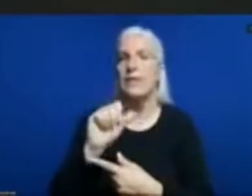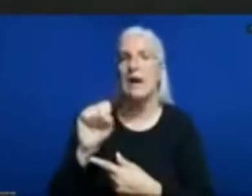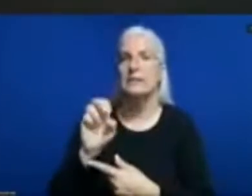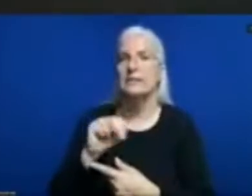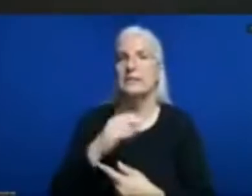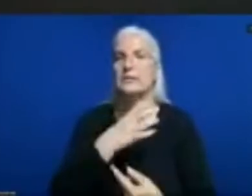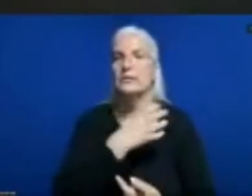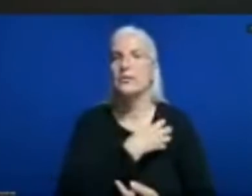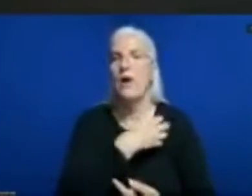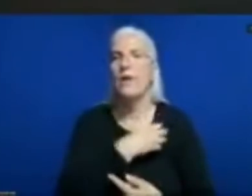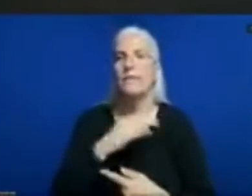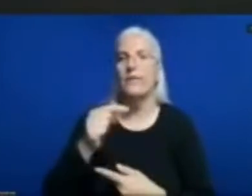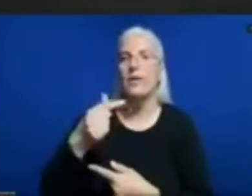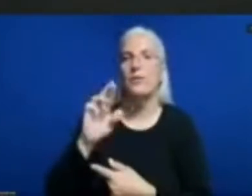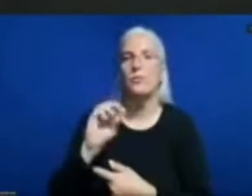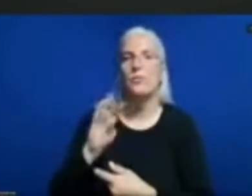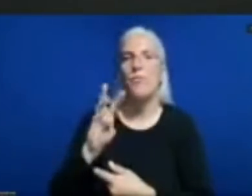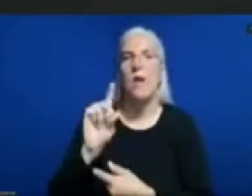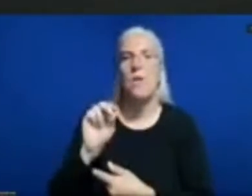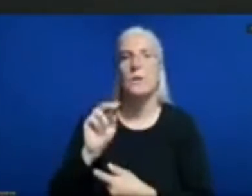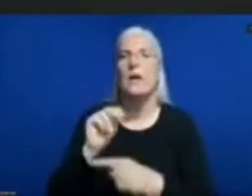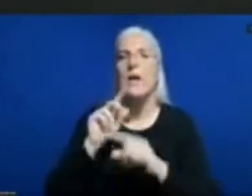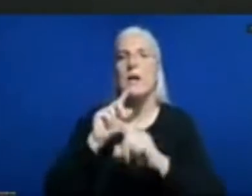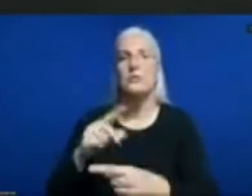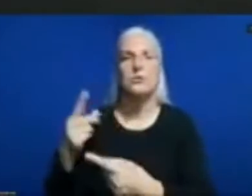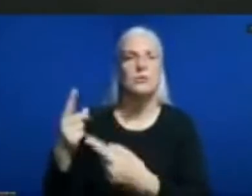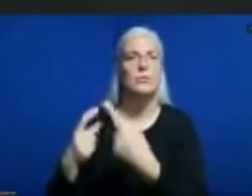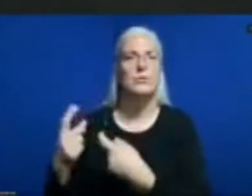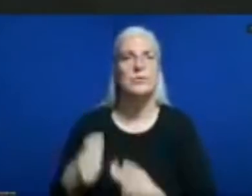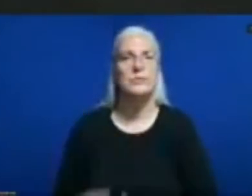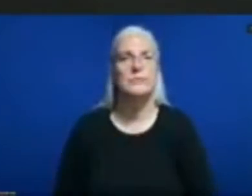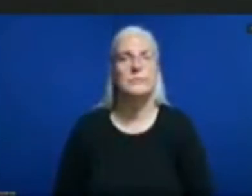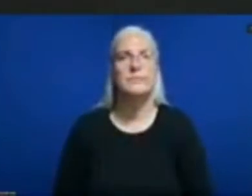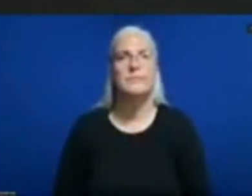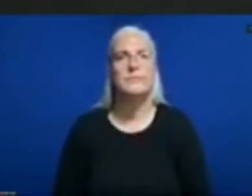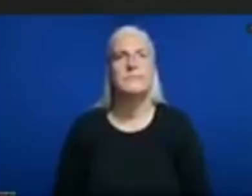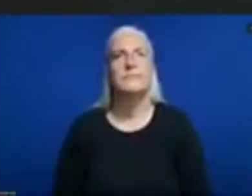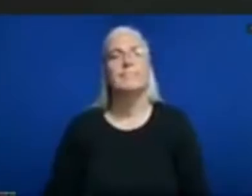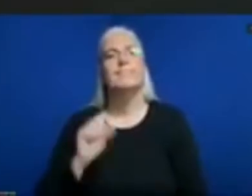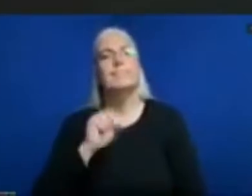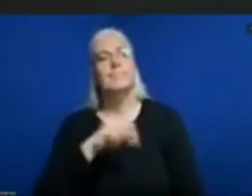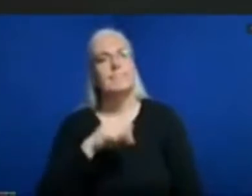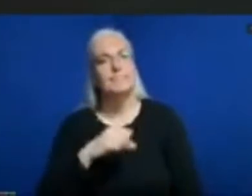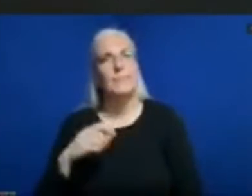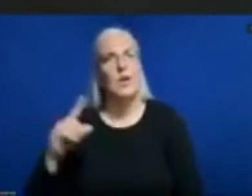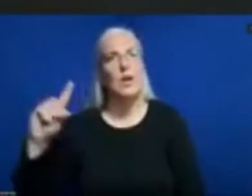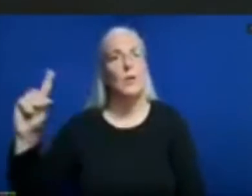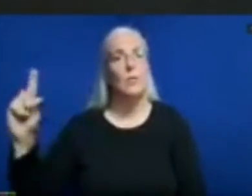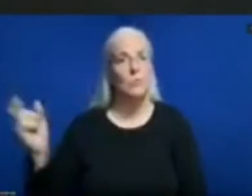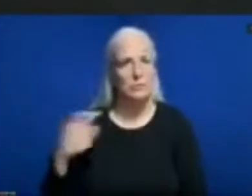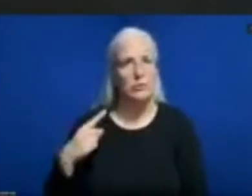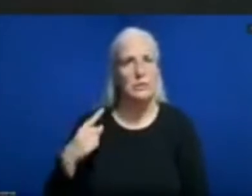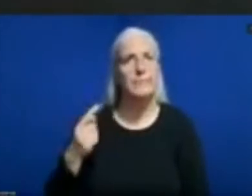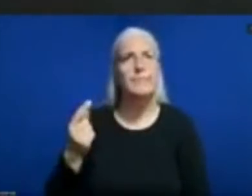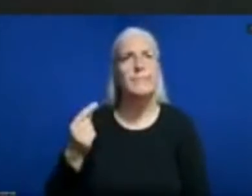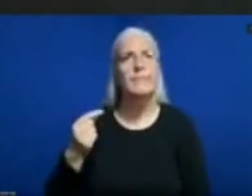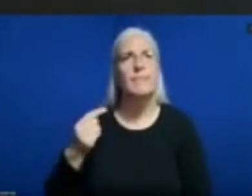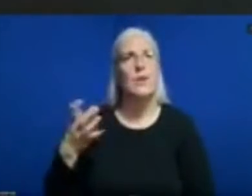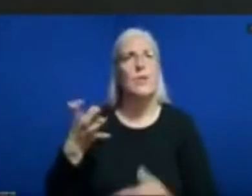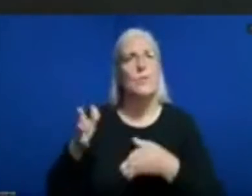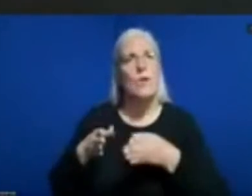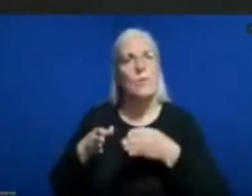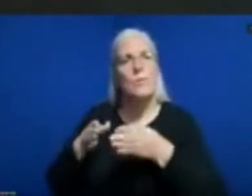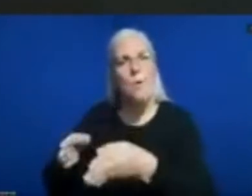Thank you. So the question was about road status, specific or highway status specific to